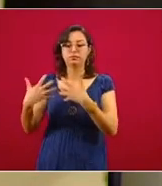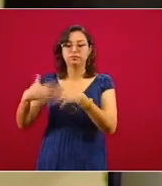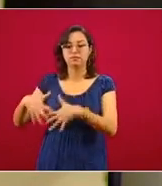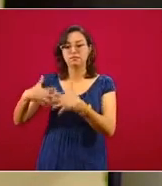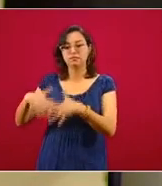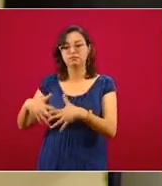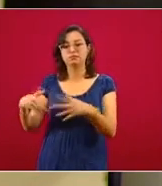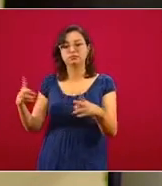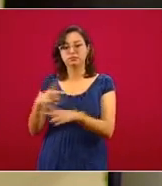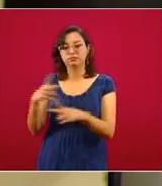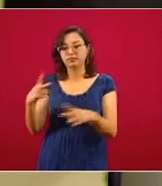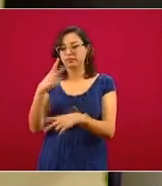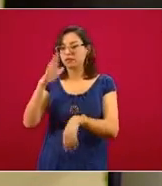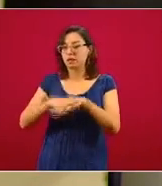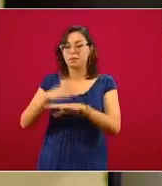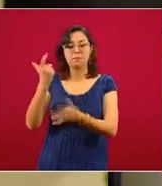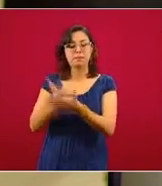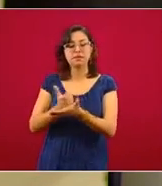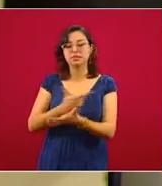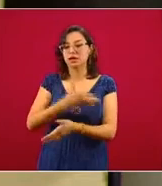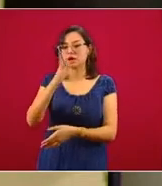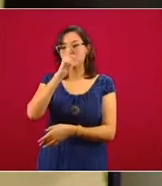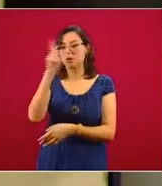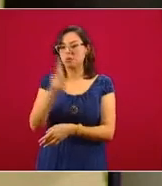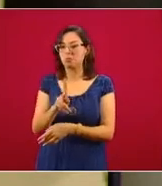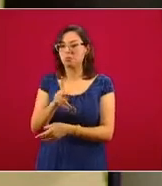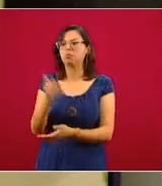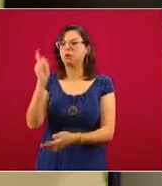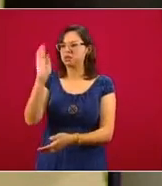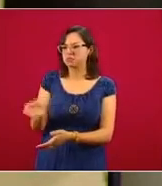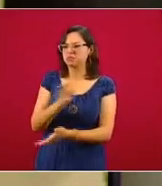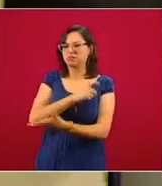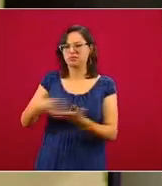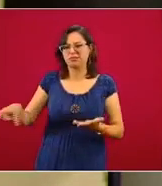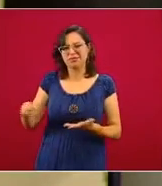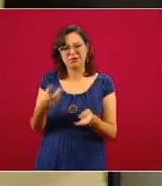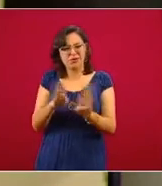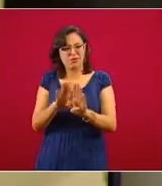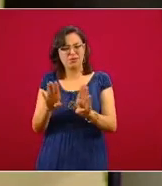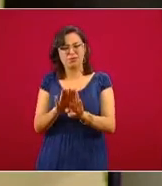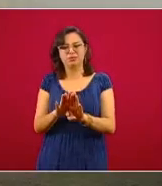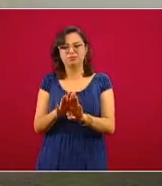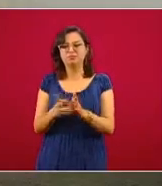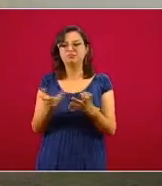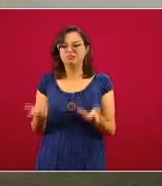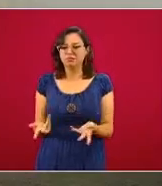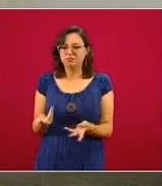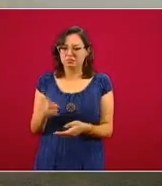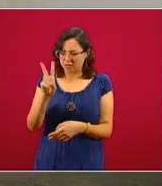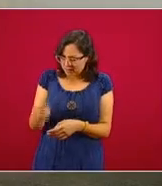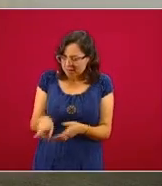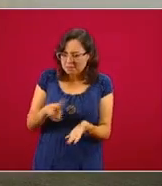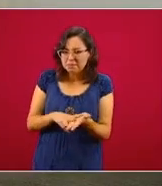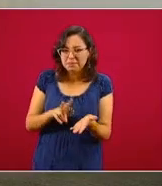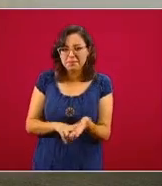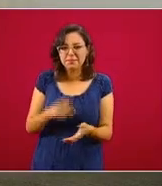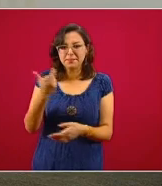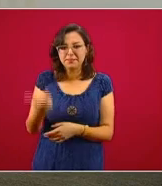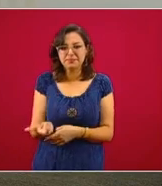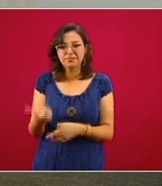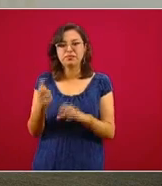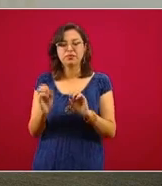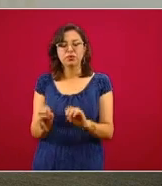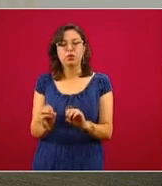been selling those ventilators at a very high price, much higher than market value. What is the price? Is